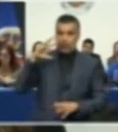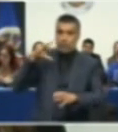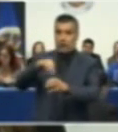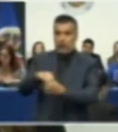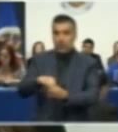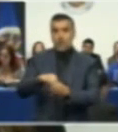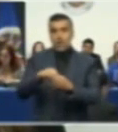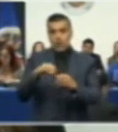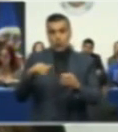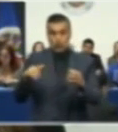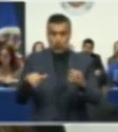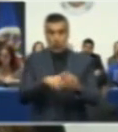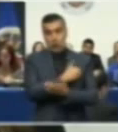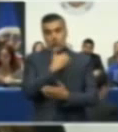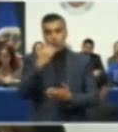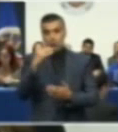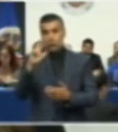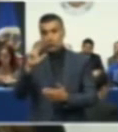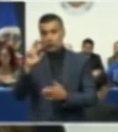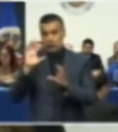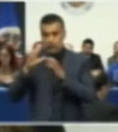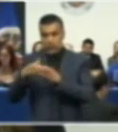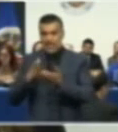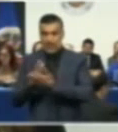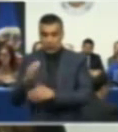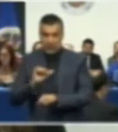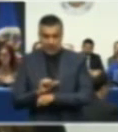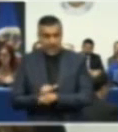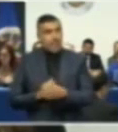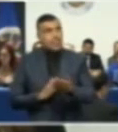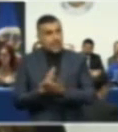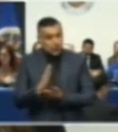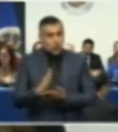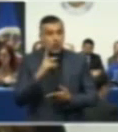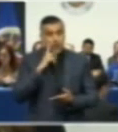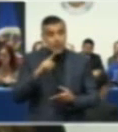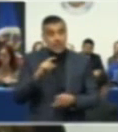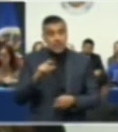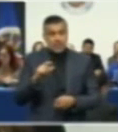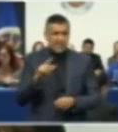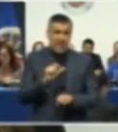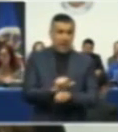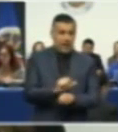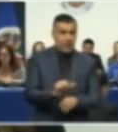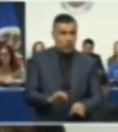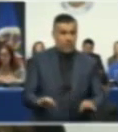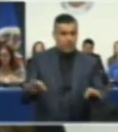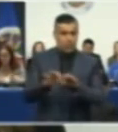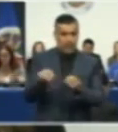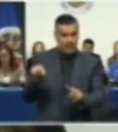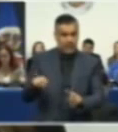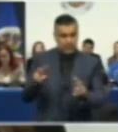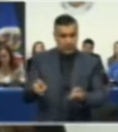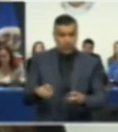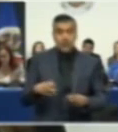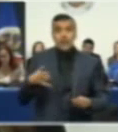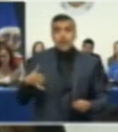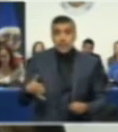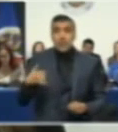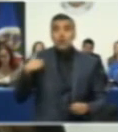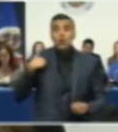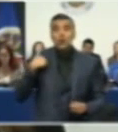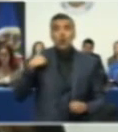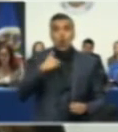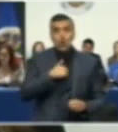involved in, and we now have a new unit, so your right to work, right to health, in particular right to work, I think, in this issue. And when we